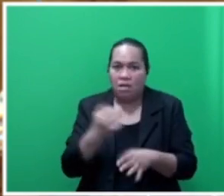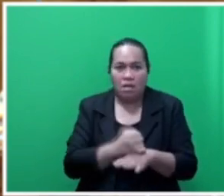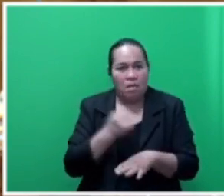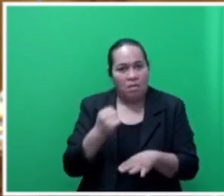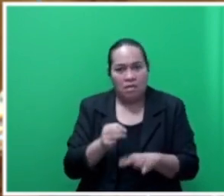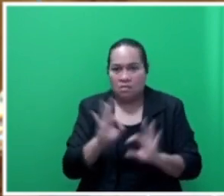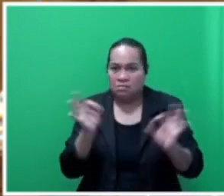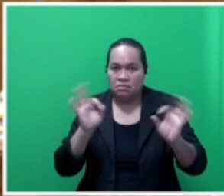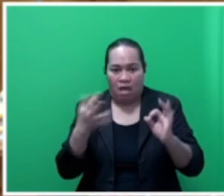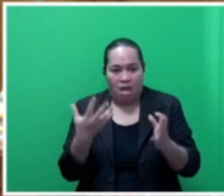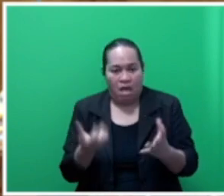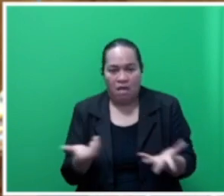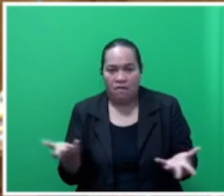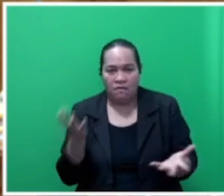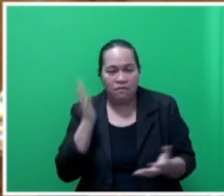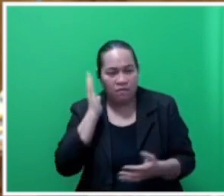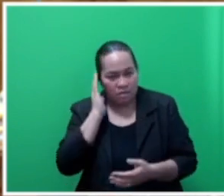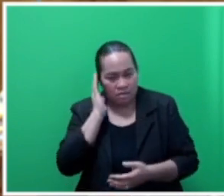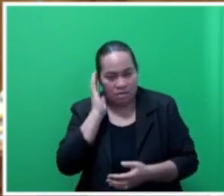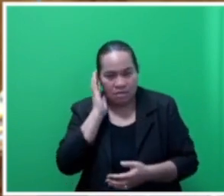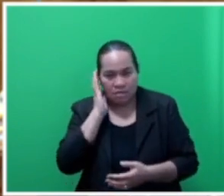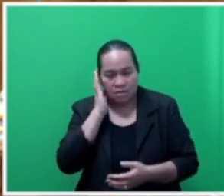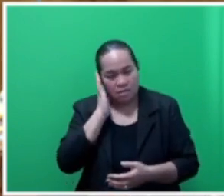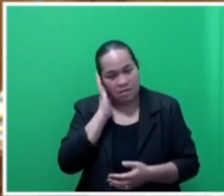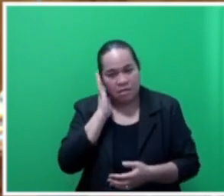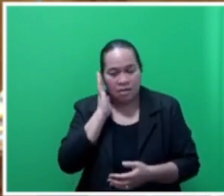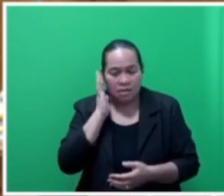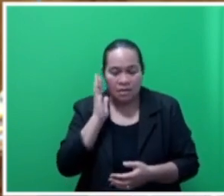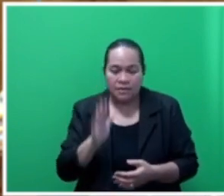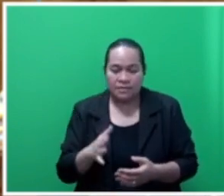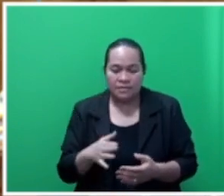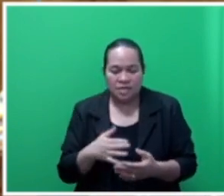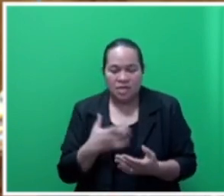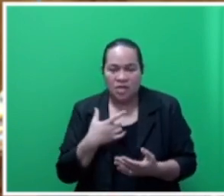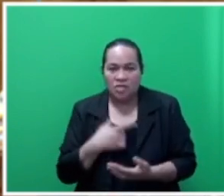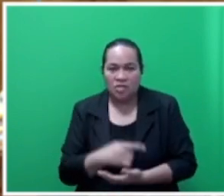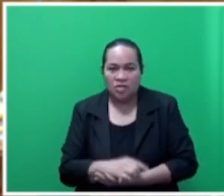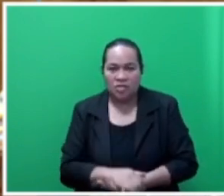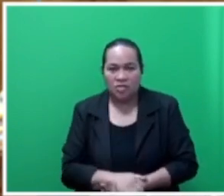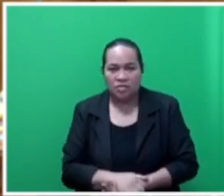disposal, pertaining to steep physical space there.